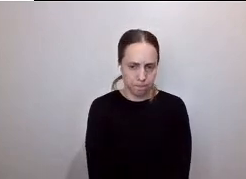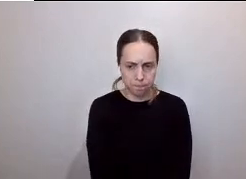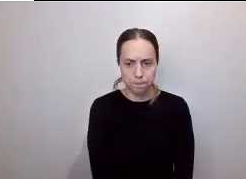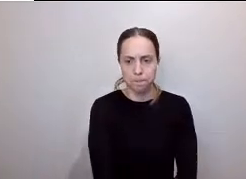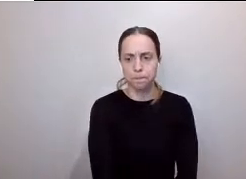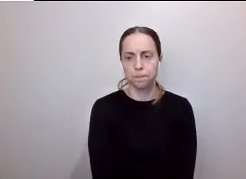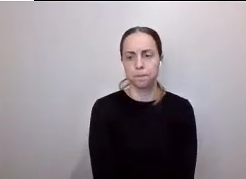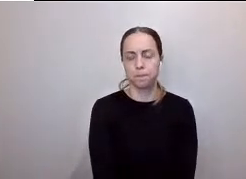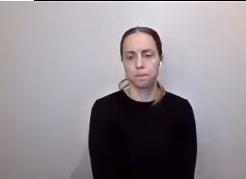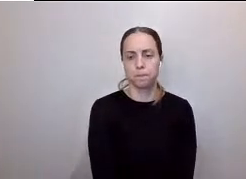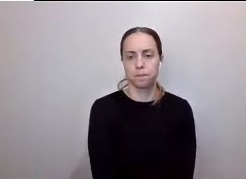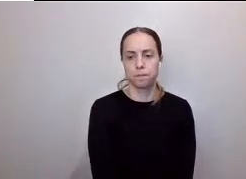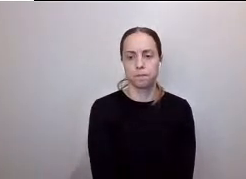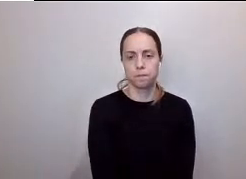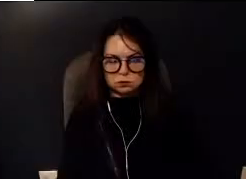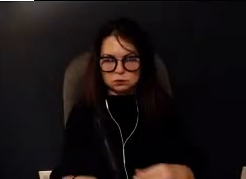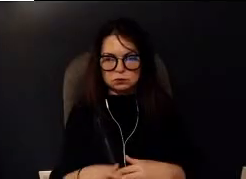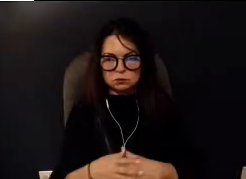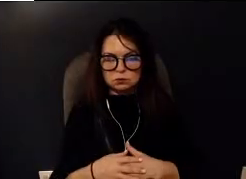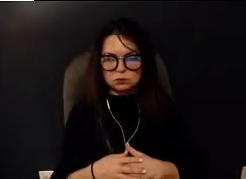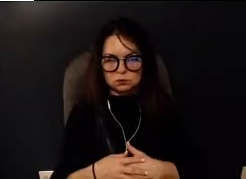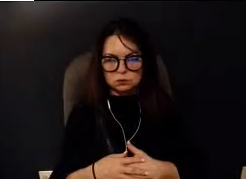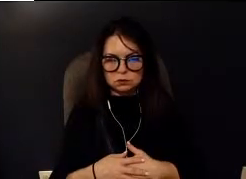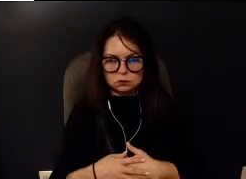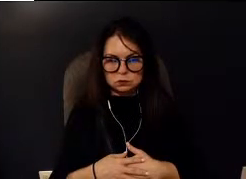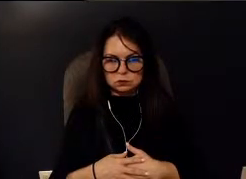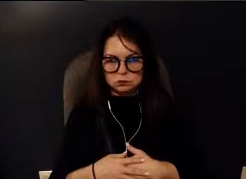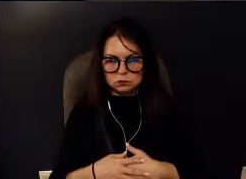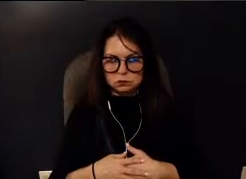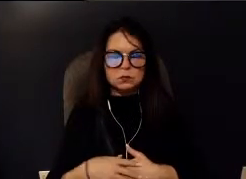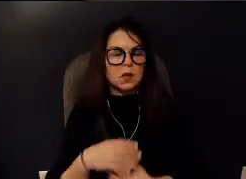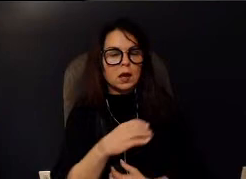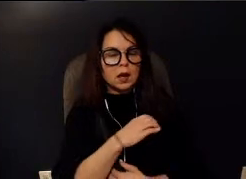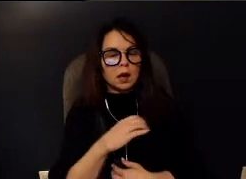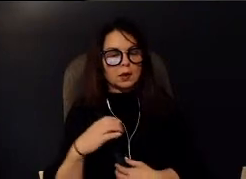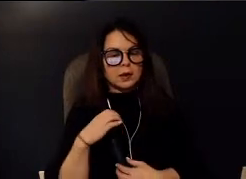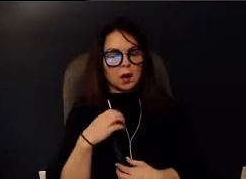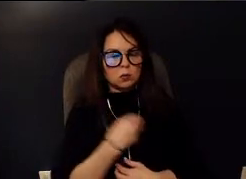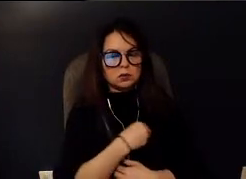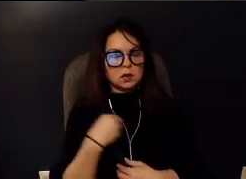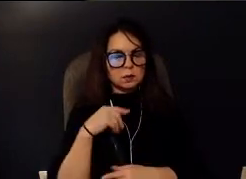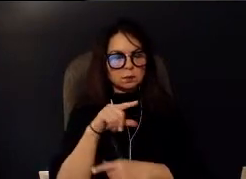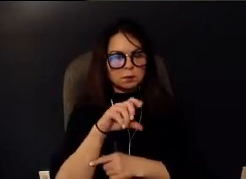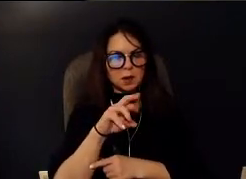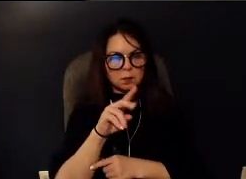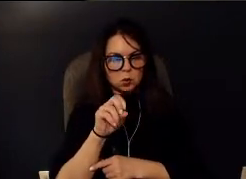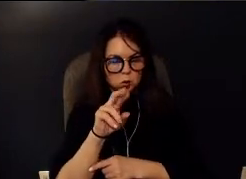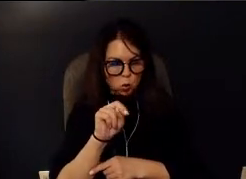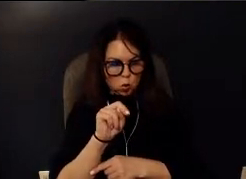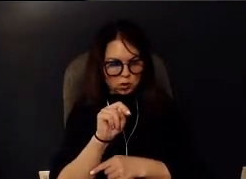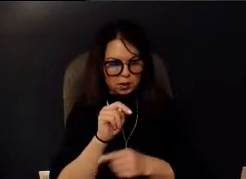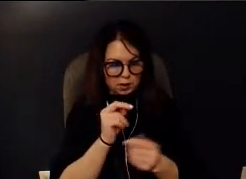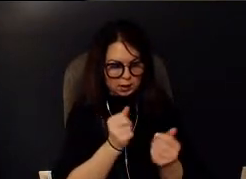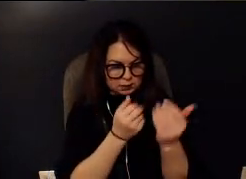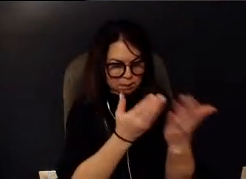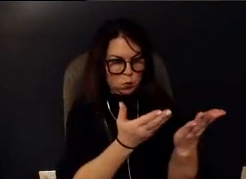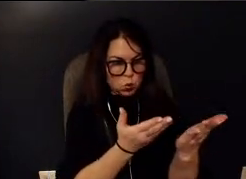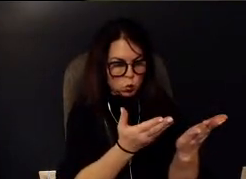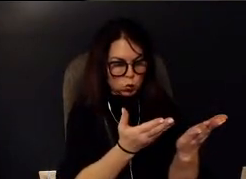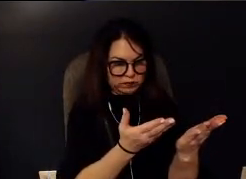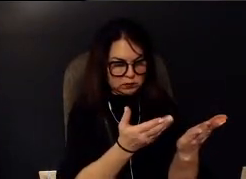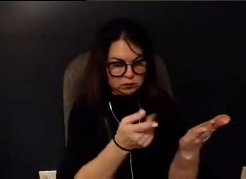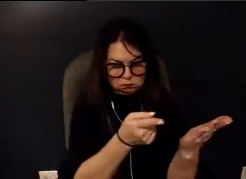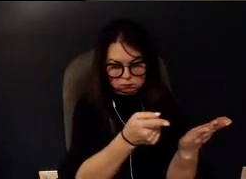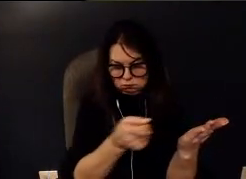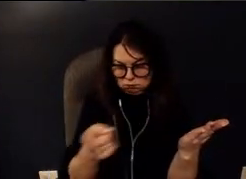Thank you. Councilmember Gordon has moved this item. Is there any discussion? Councilmember